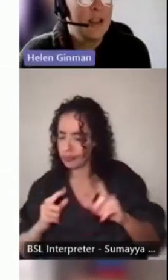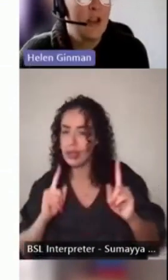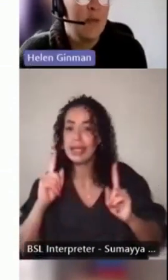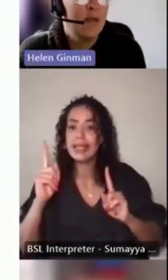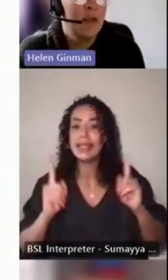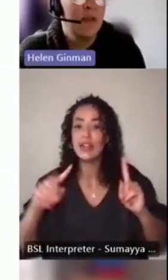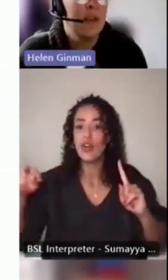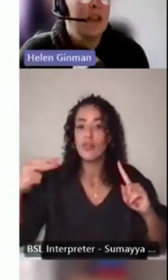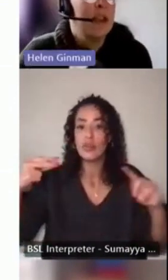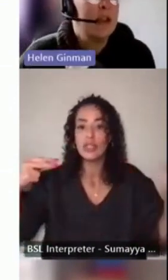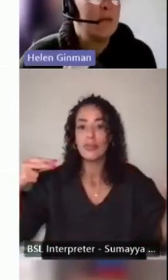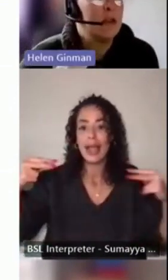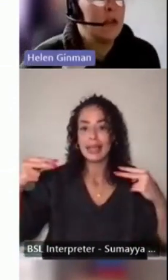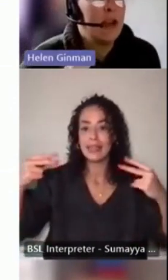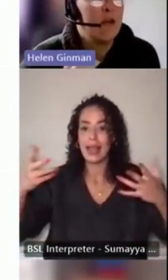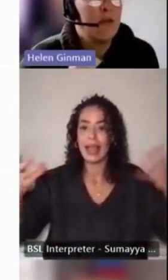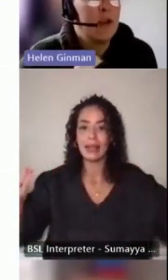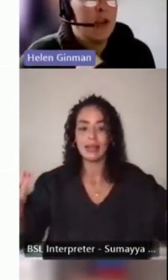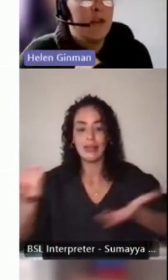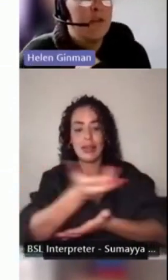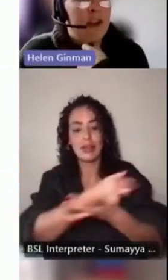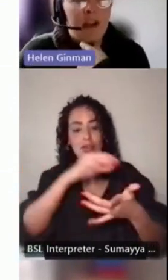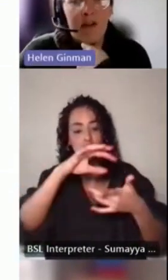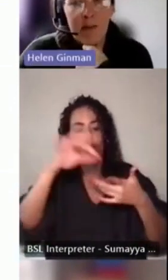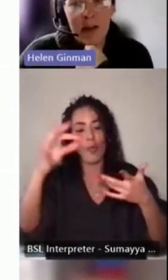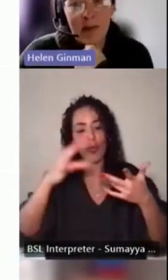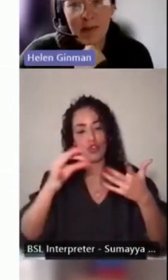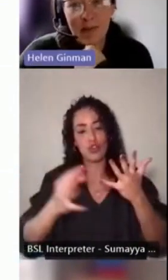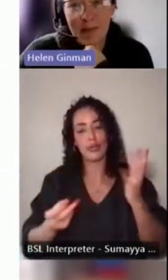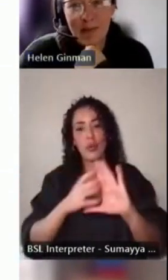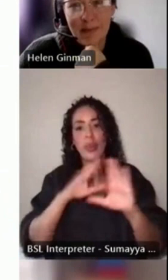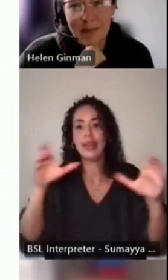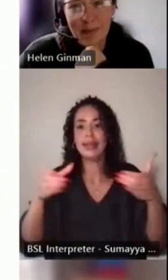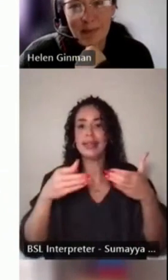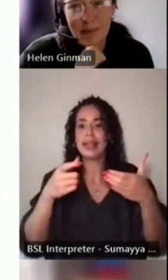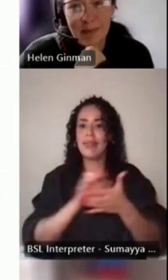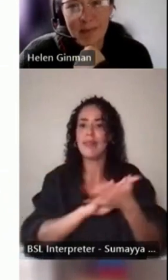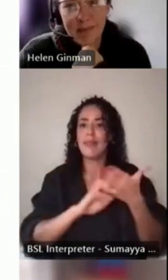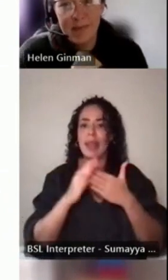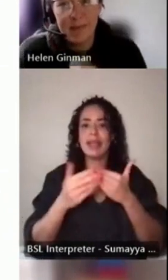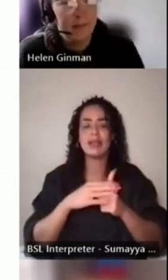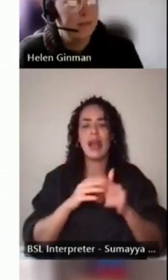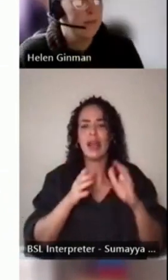And discussing the options with the team to allow for a unified agreement.